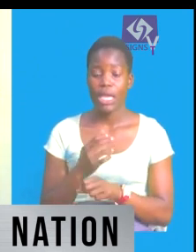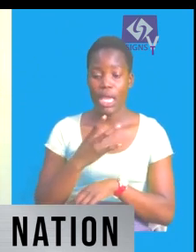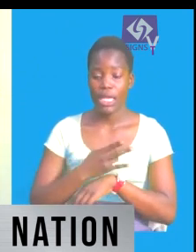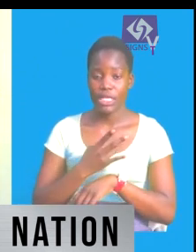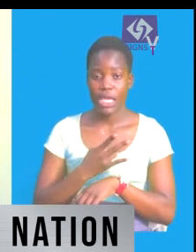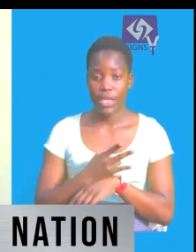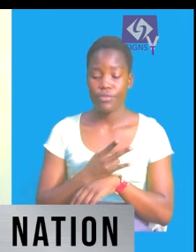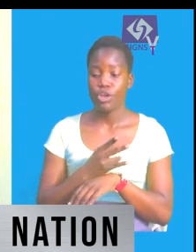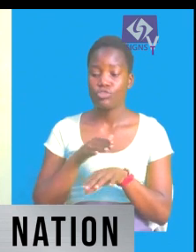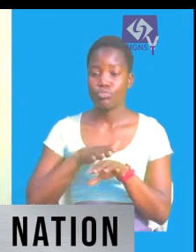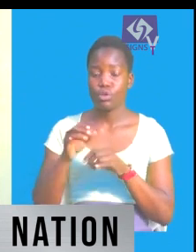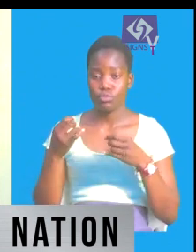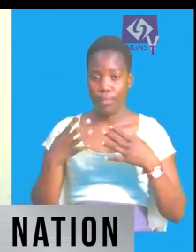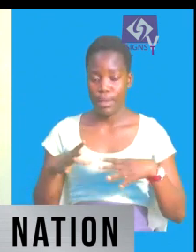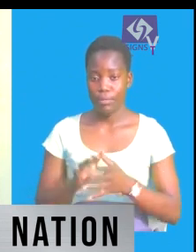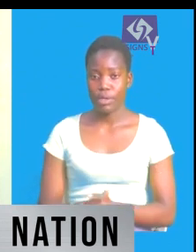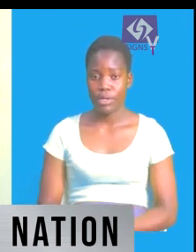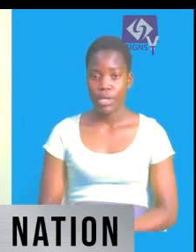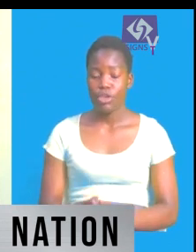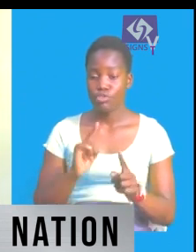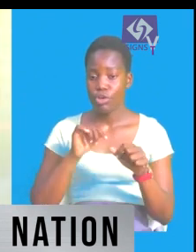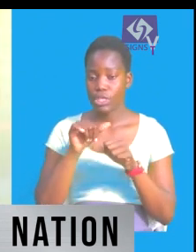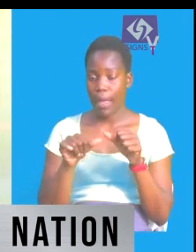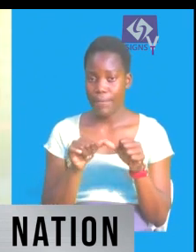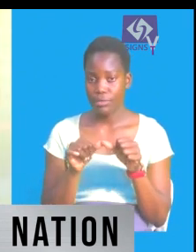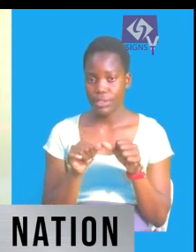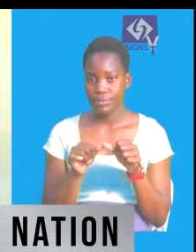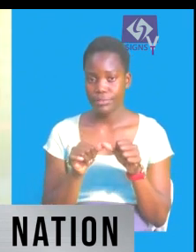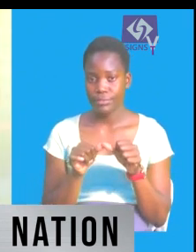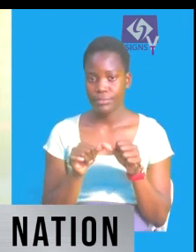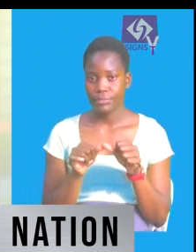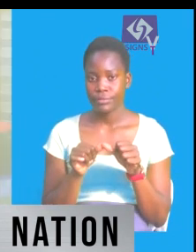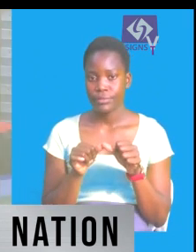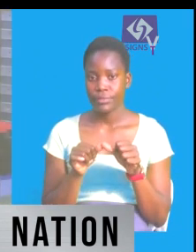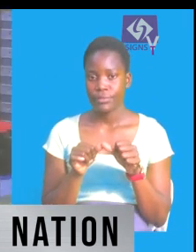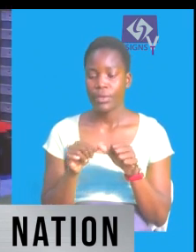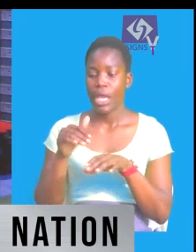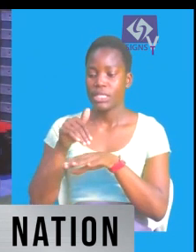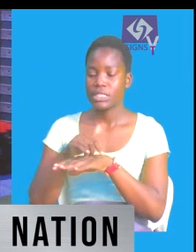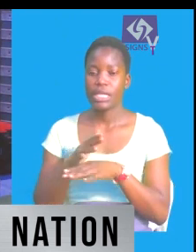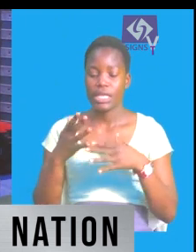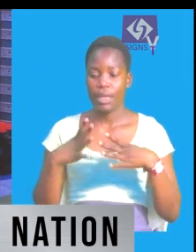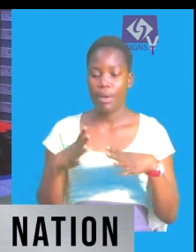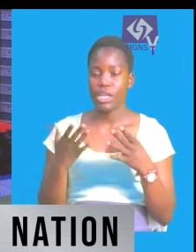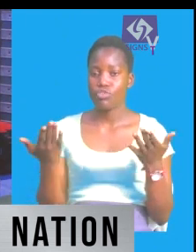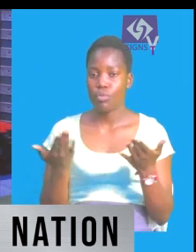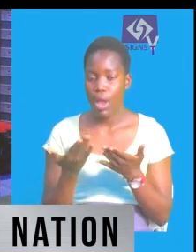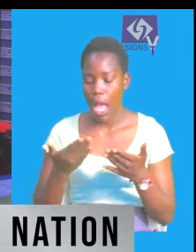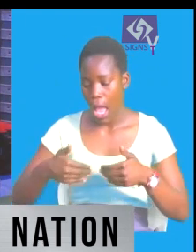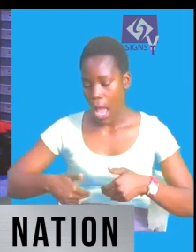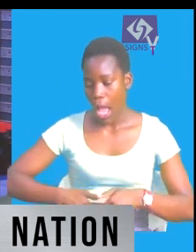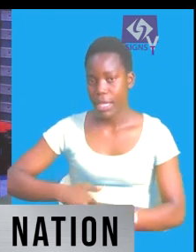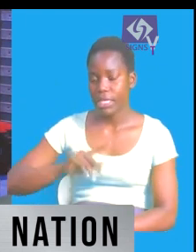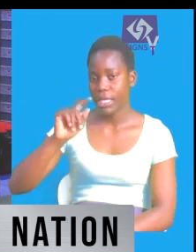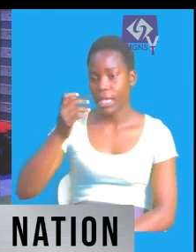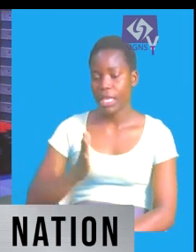people. Okay. Yeah. You've spoken about channeling the money to hunger. Yeah. Now, when I look at